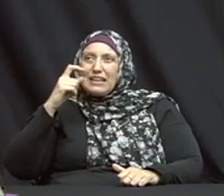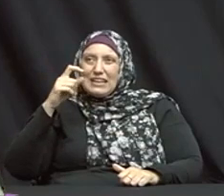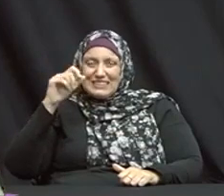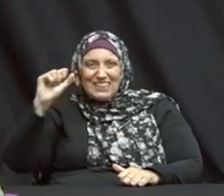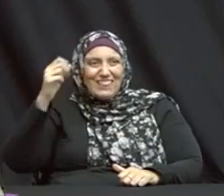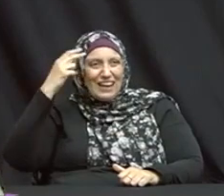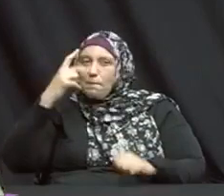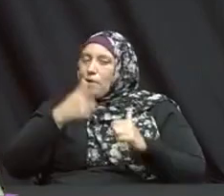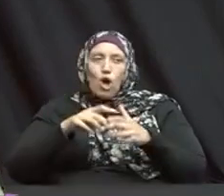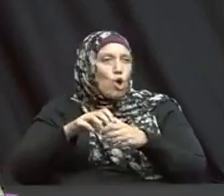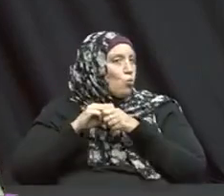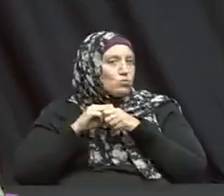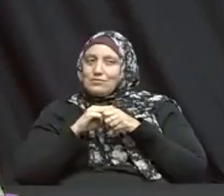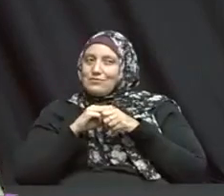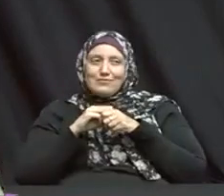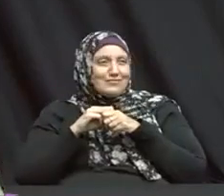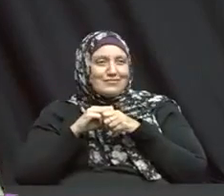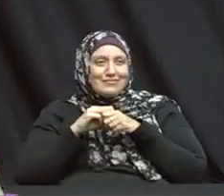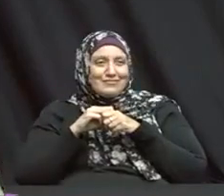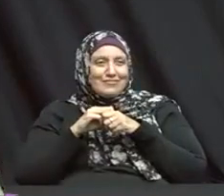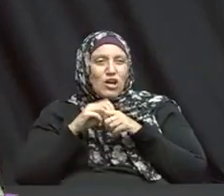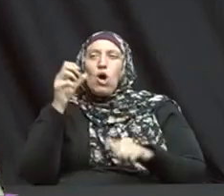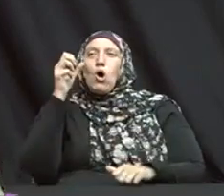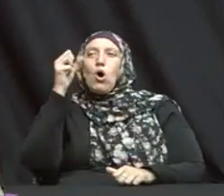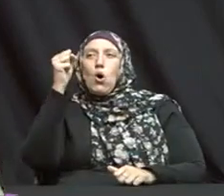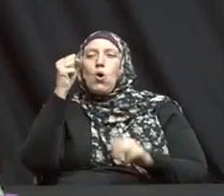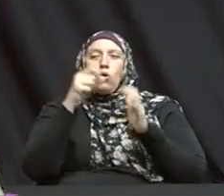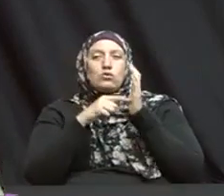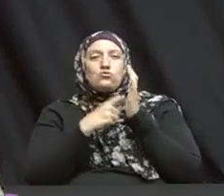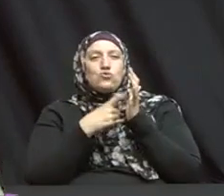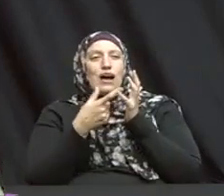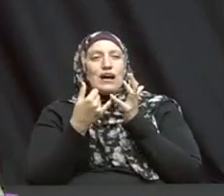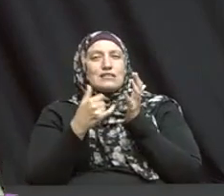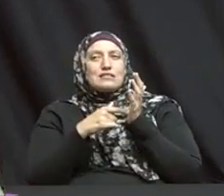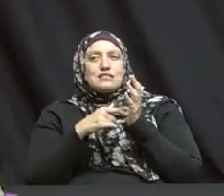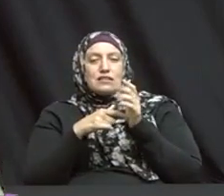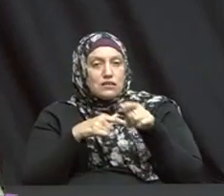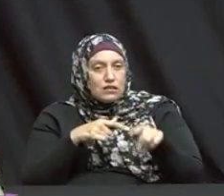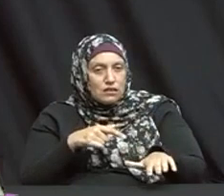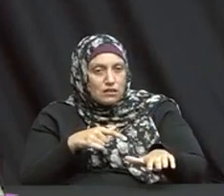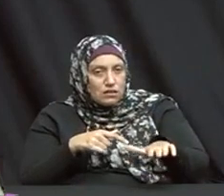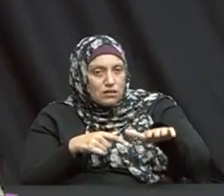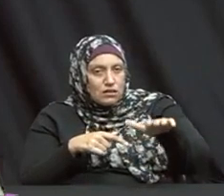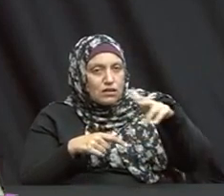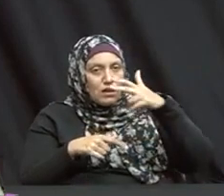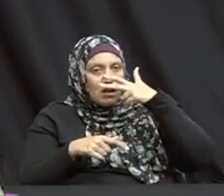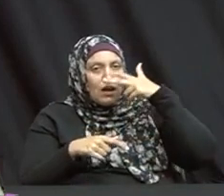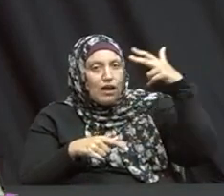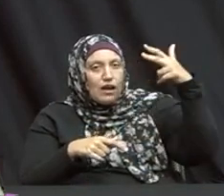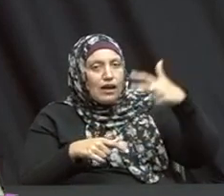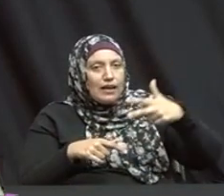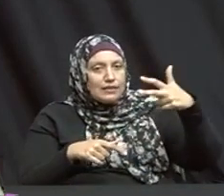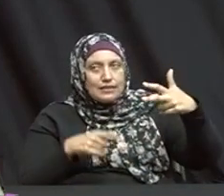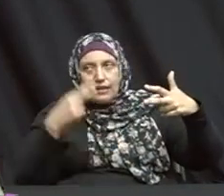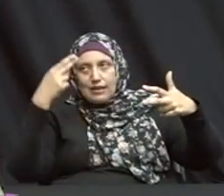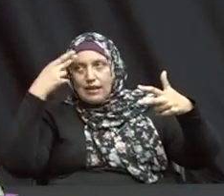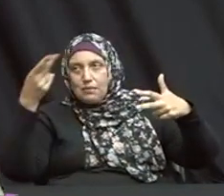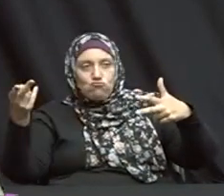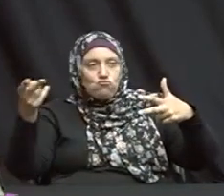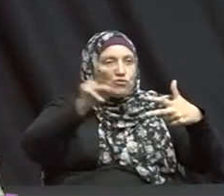until the child turns 18, at which time the property can then be transferred from the executor to the child.